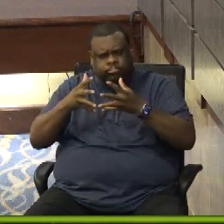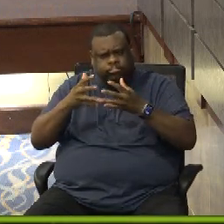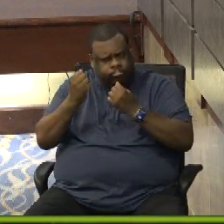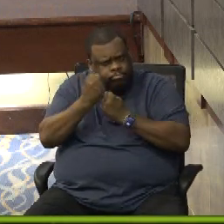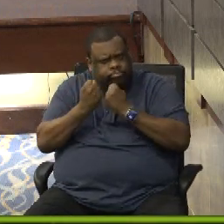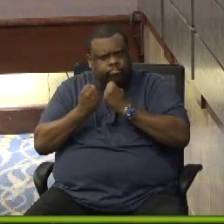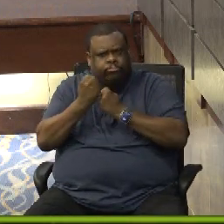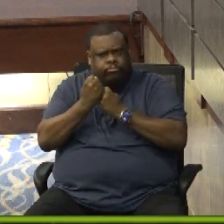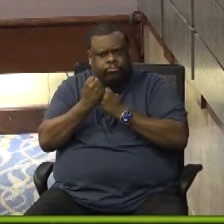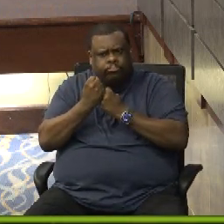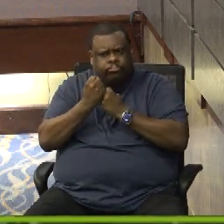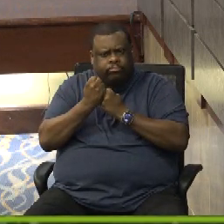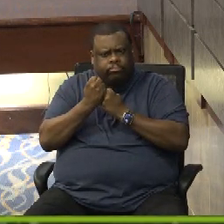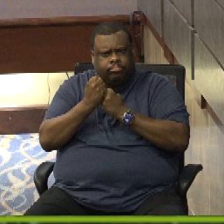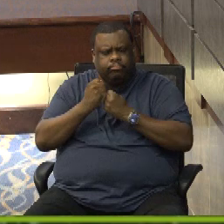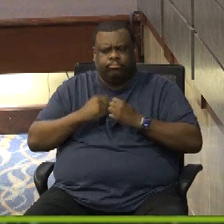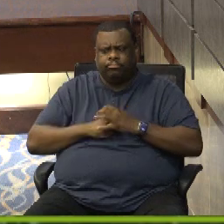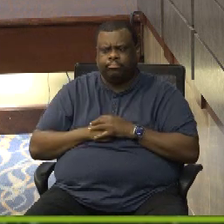The voice of our city.